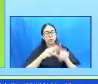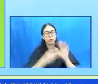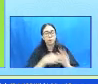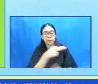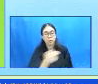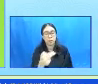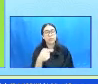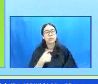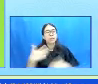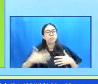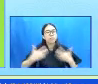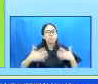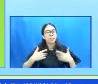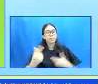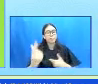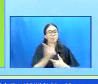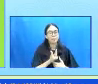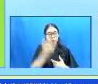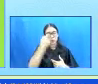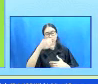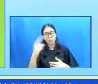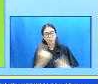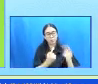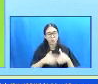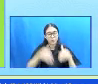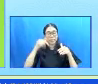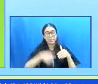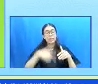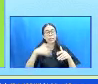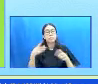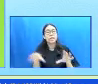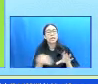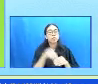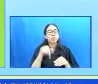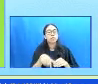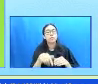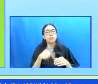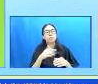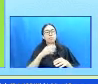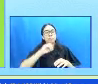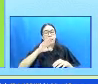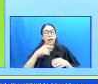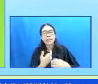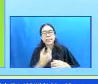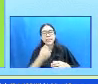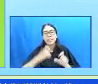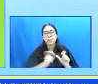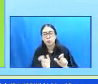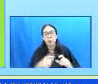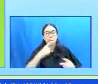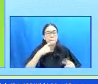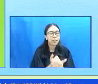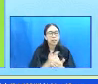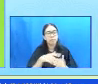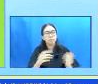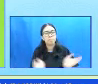to participate in the most pressing issue for this, that it is important for all of us to fight for climate justice.